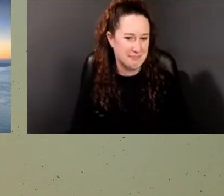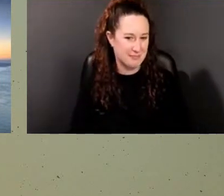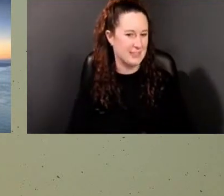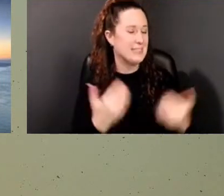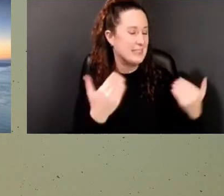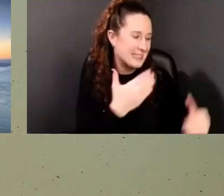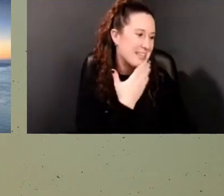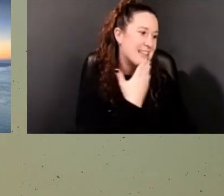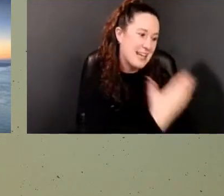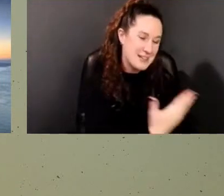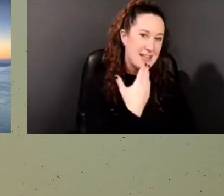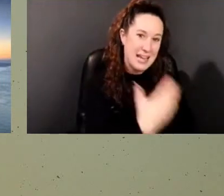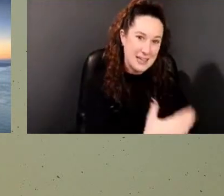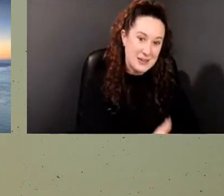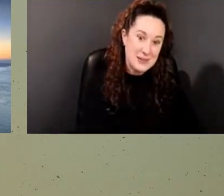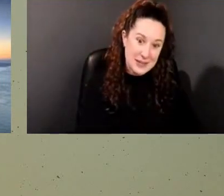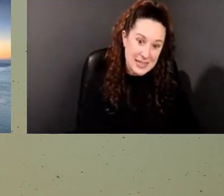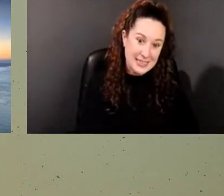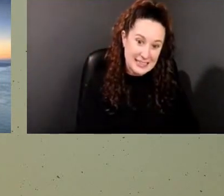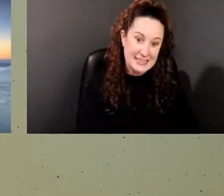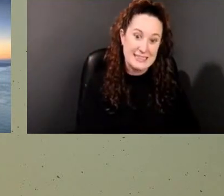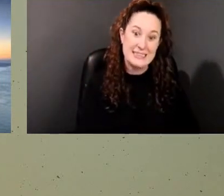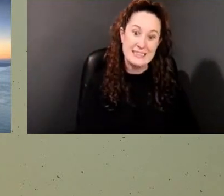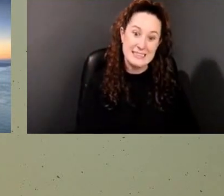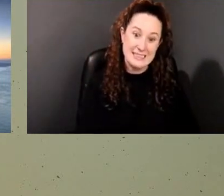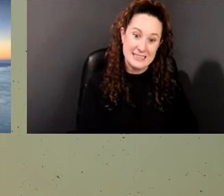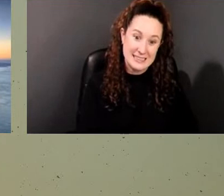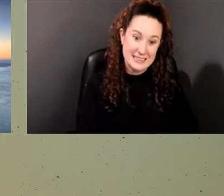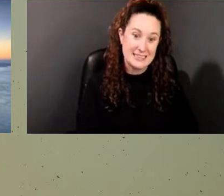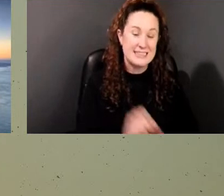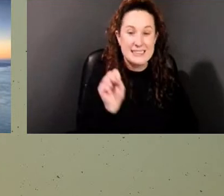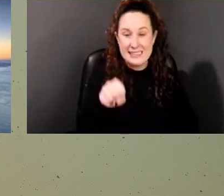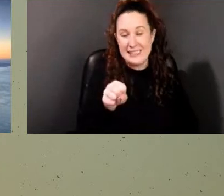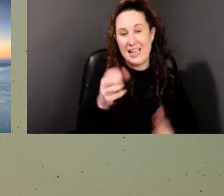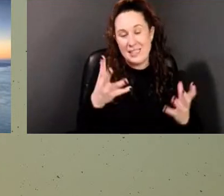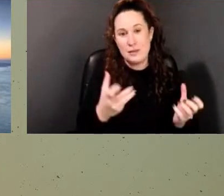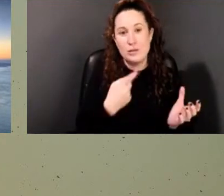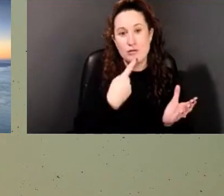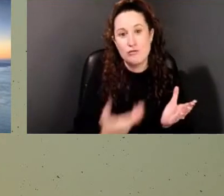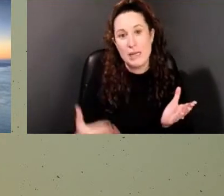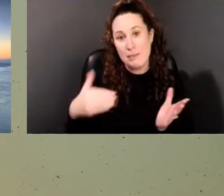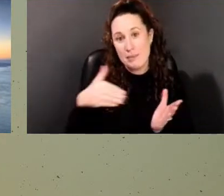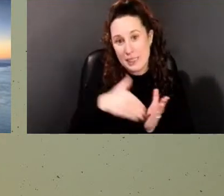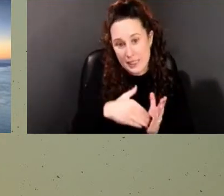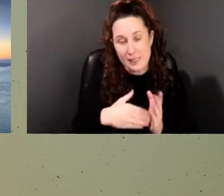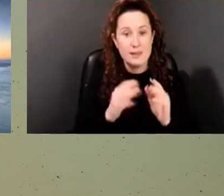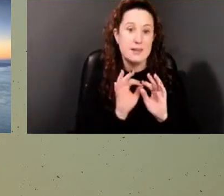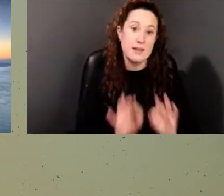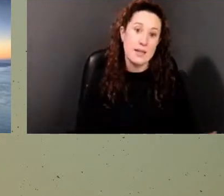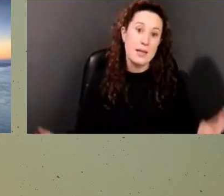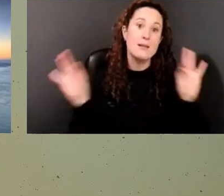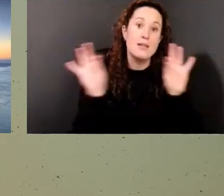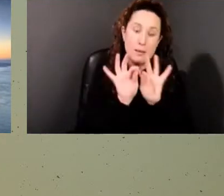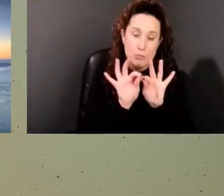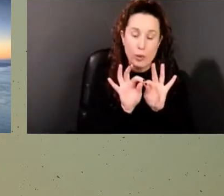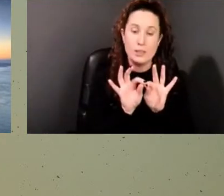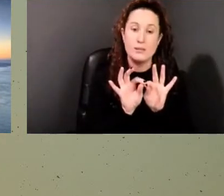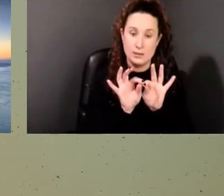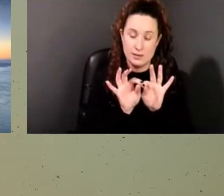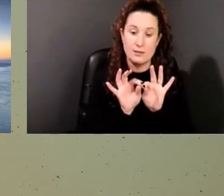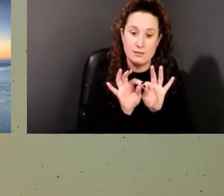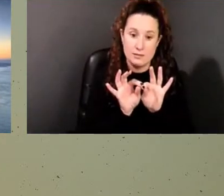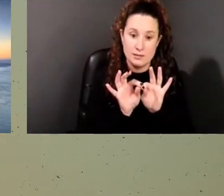you. Thank you. Yes, I want to just repeat again the importance, I think, of involving the